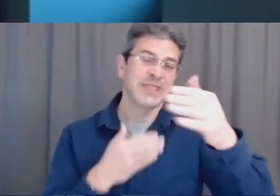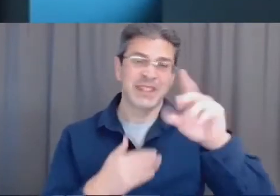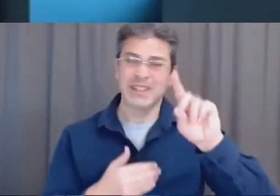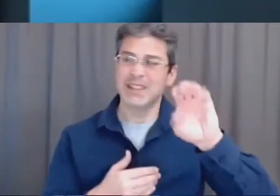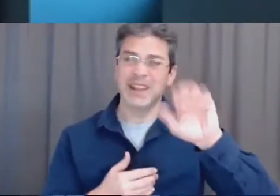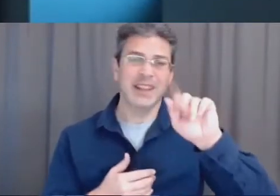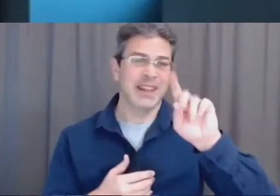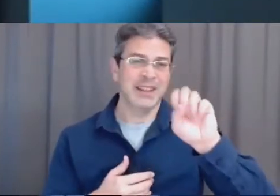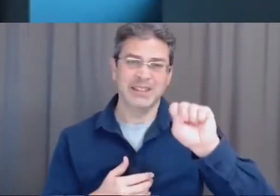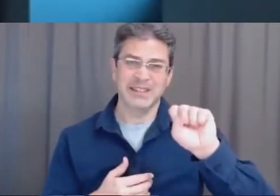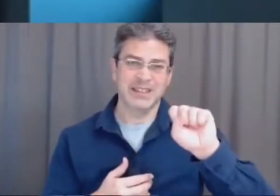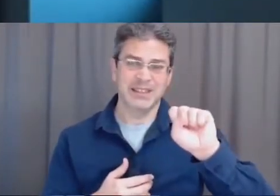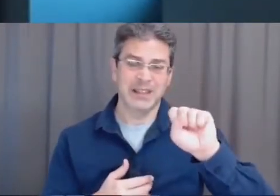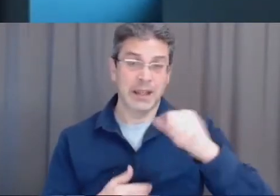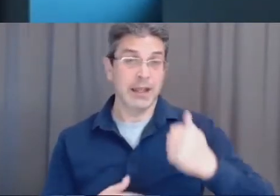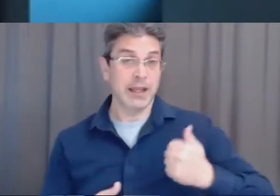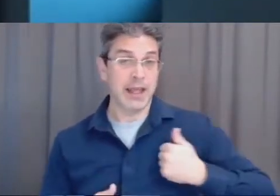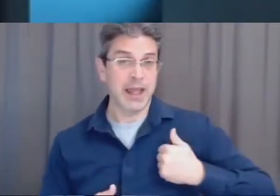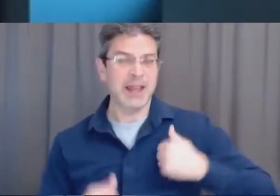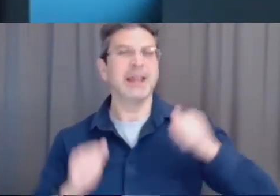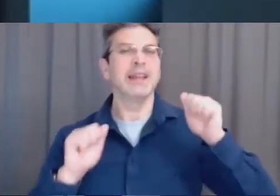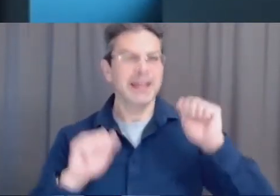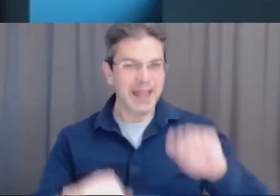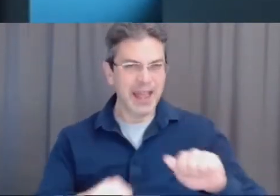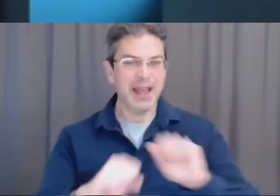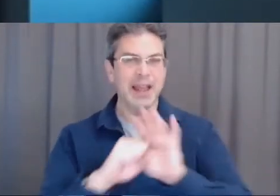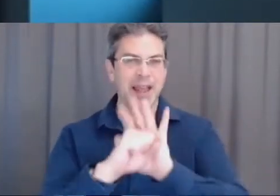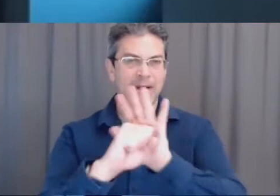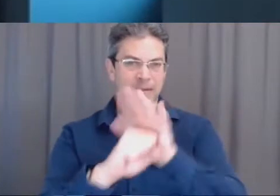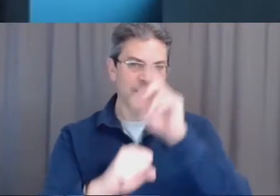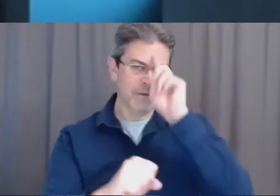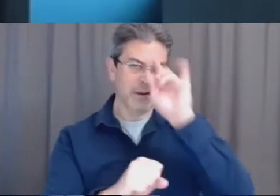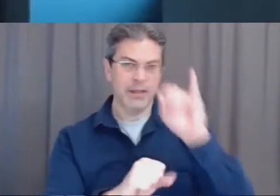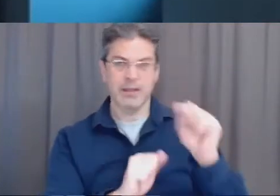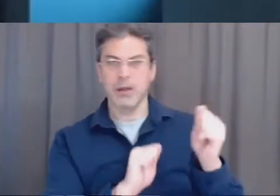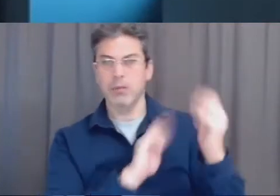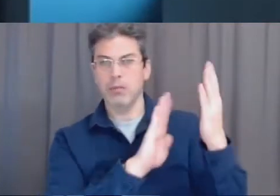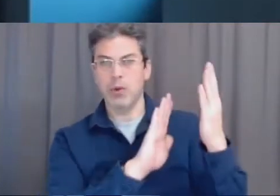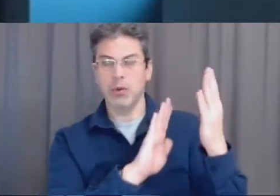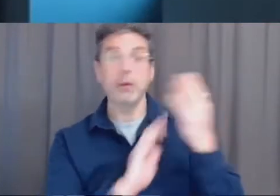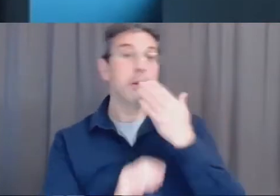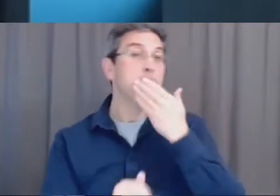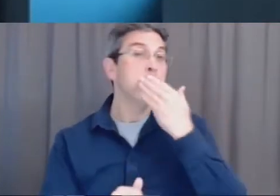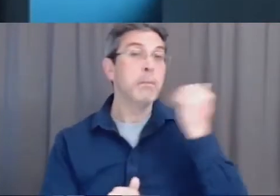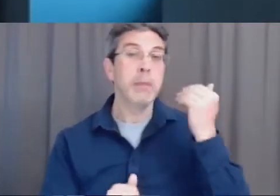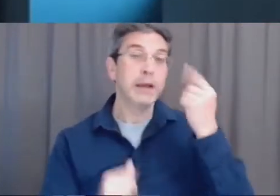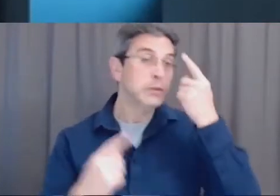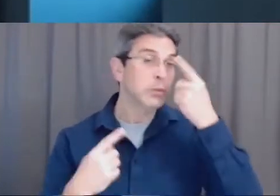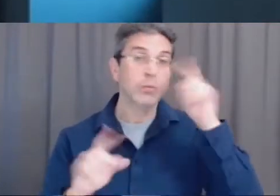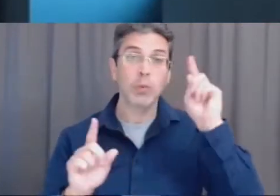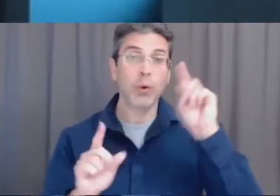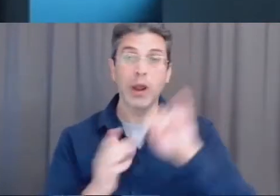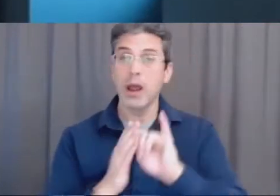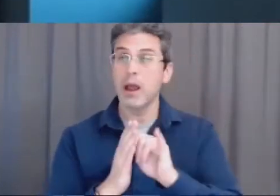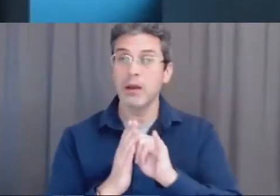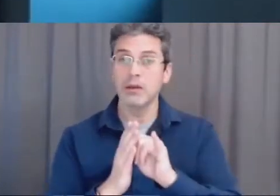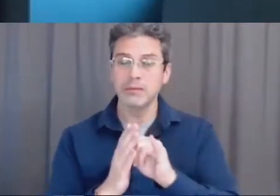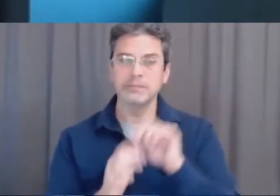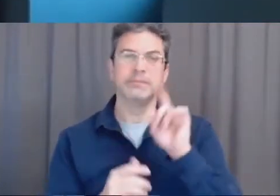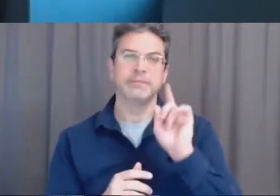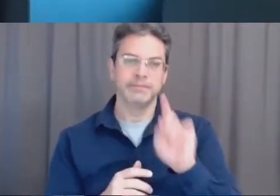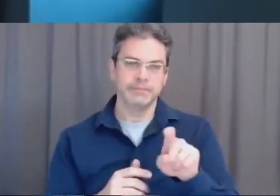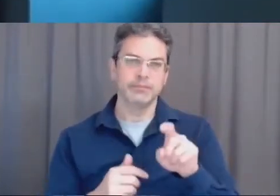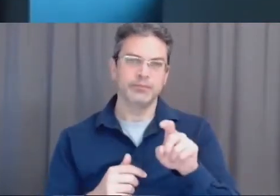advocate for such an approach. Perhaps the most effective way to do so is by trying to